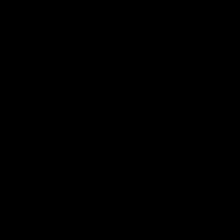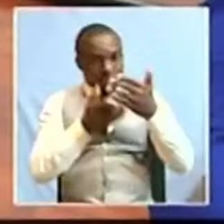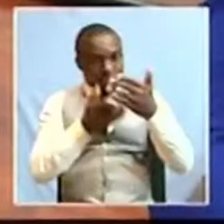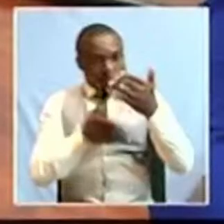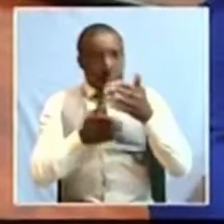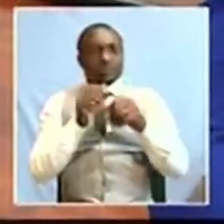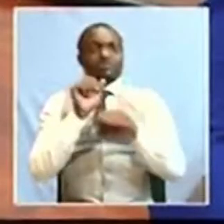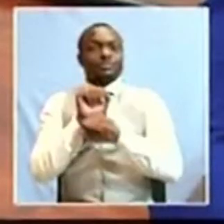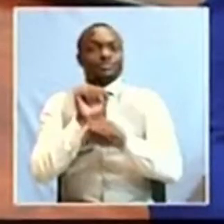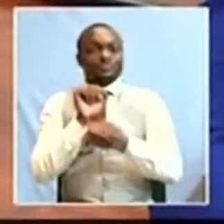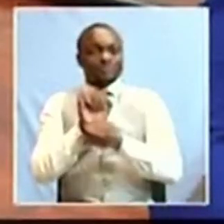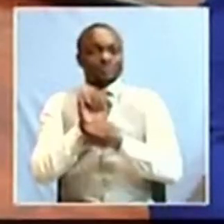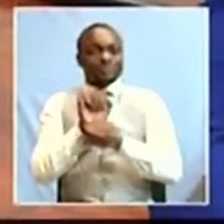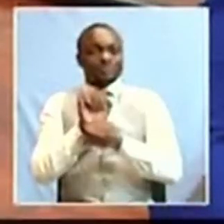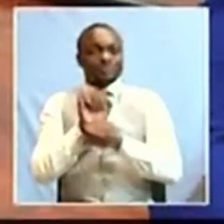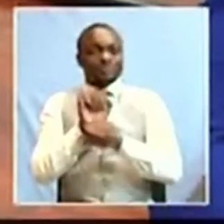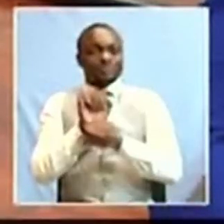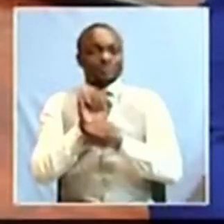exercise.